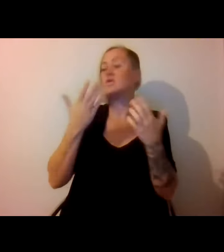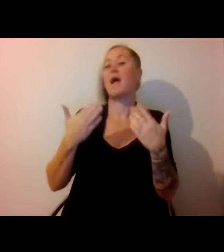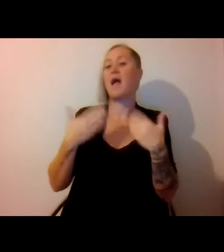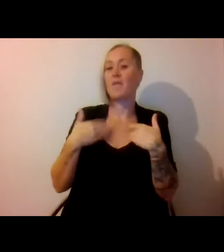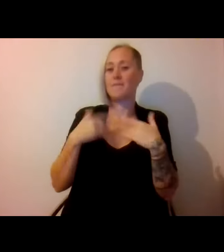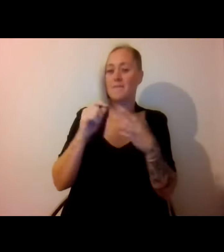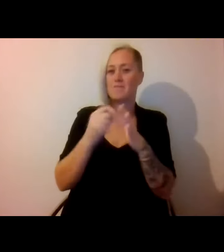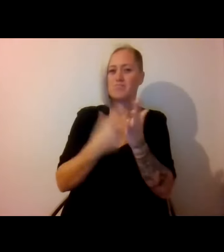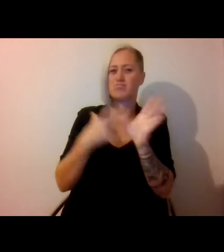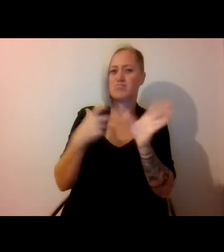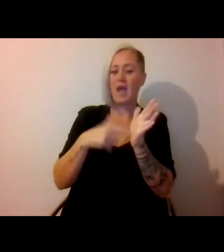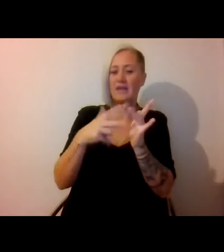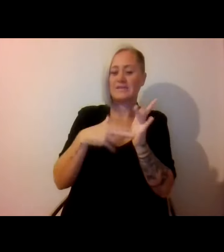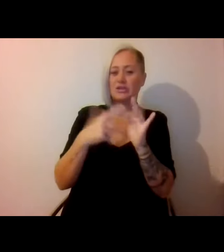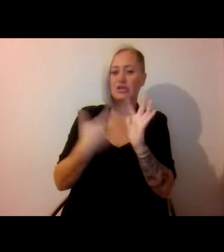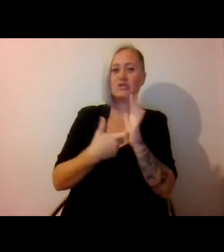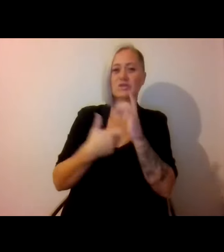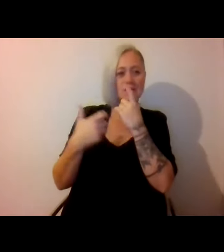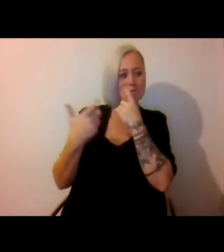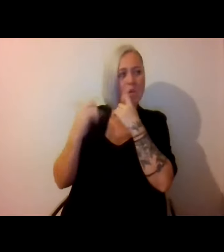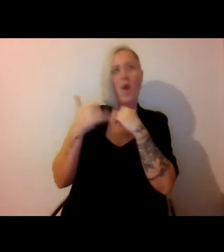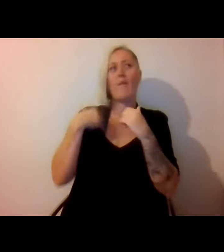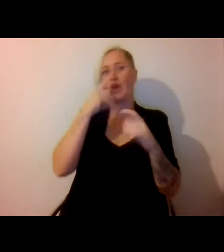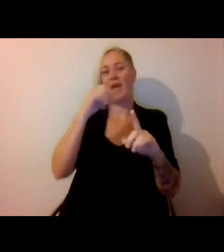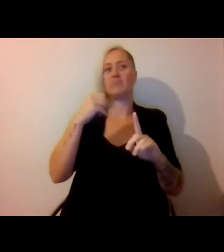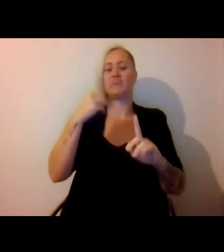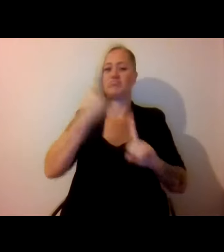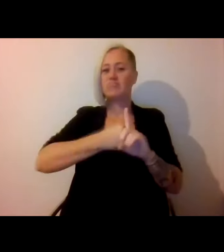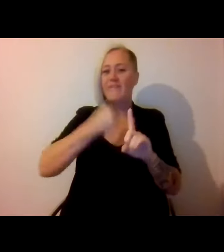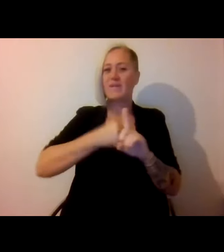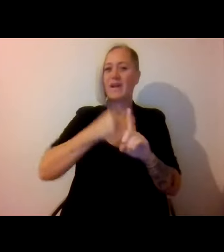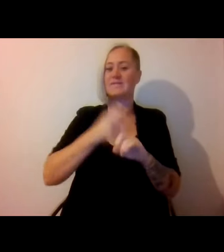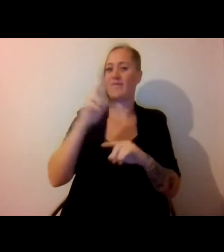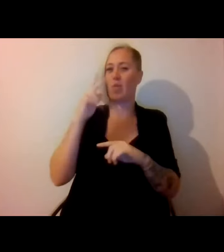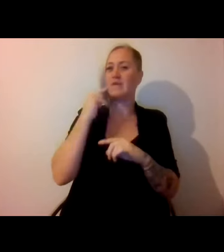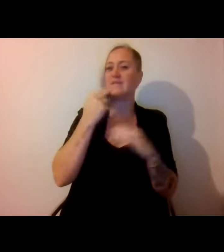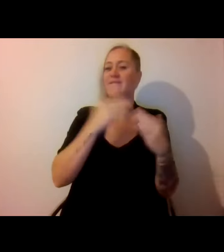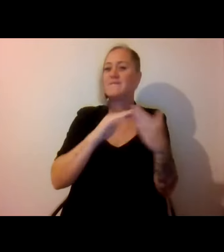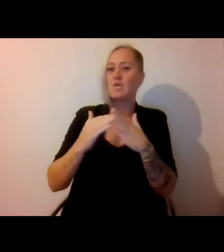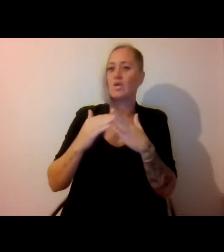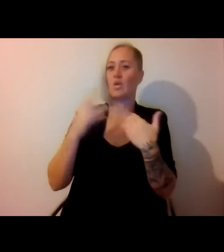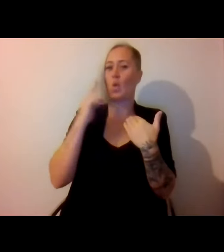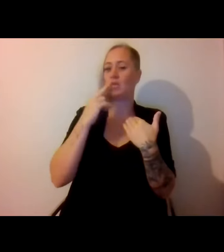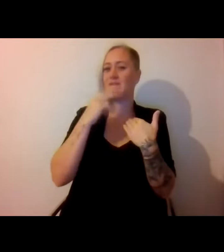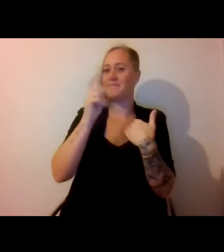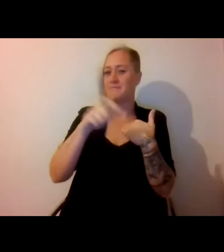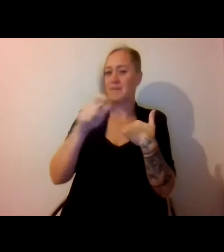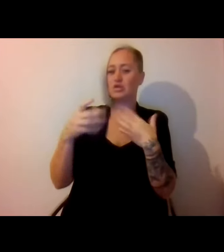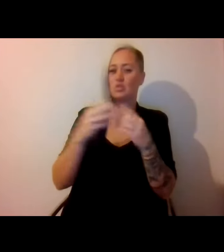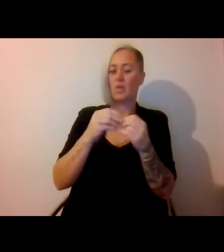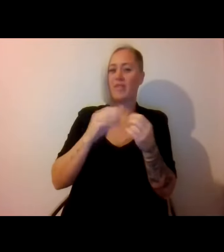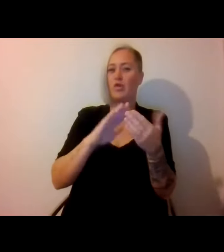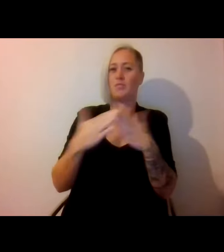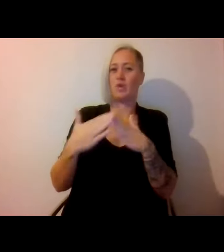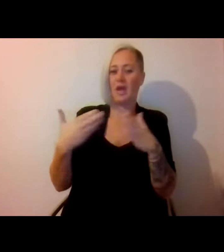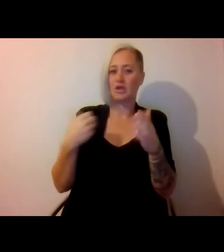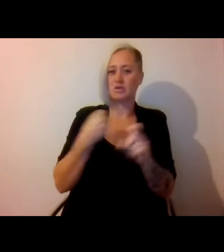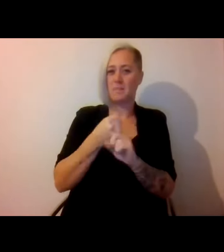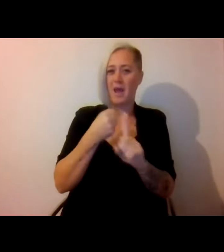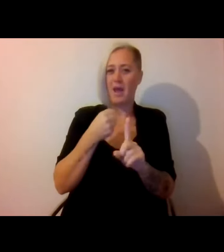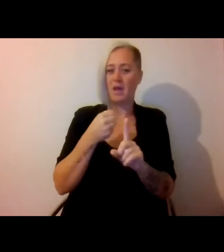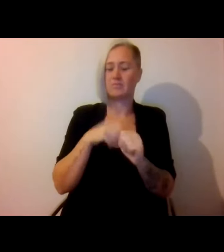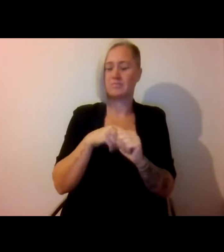be allies and advocates for, the deaf community or patients with communication barriers?